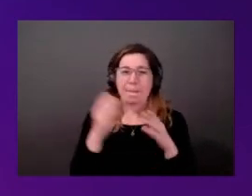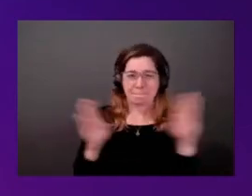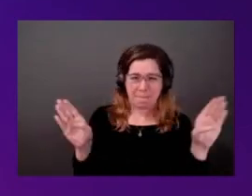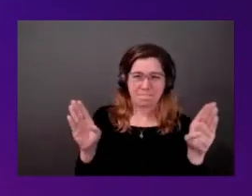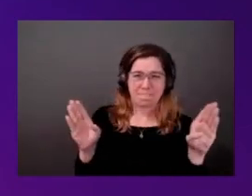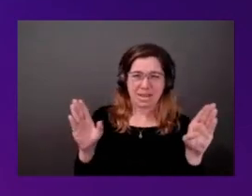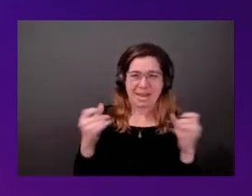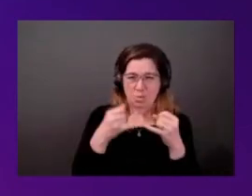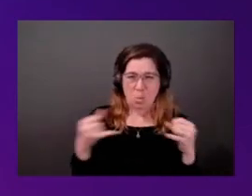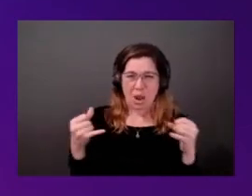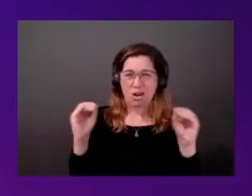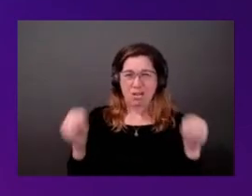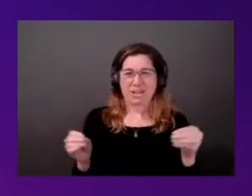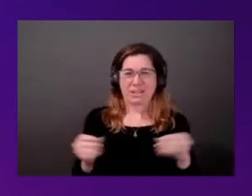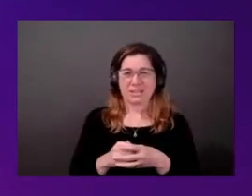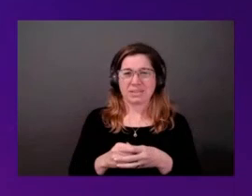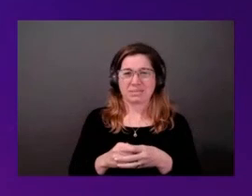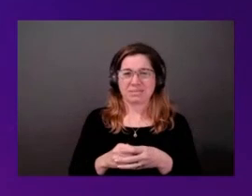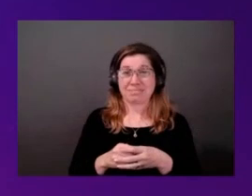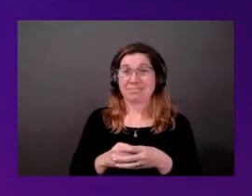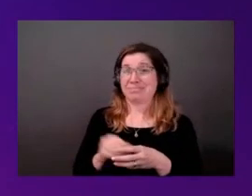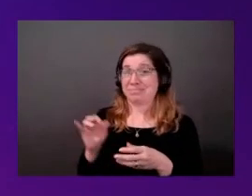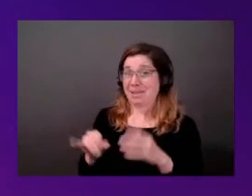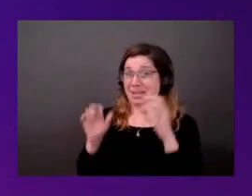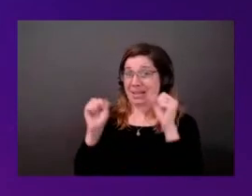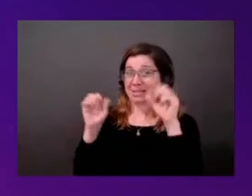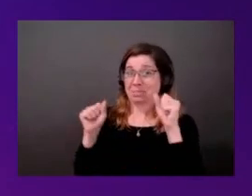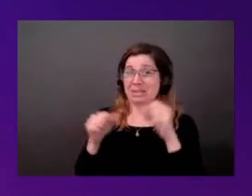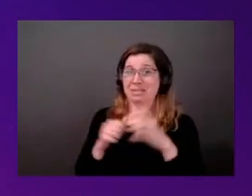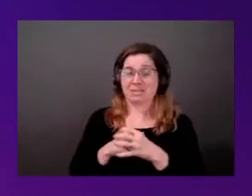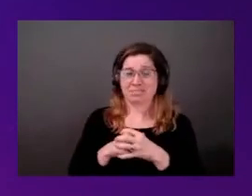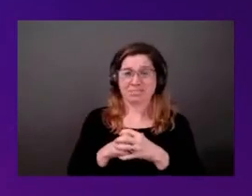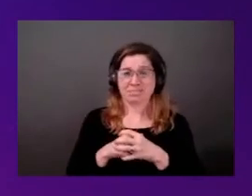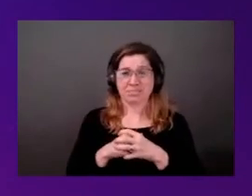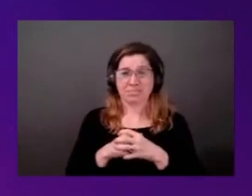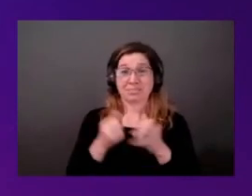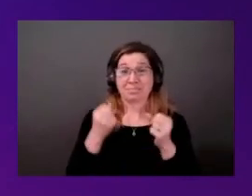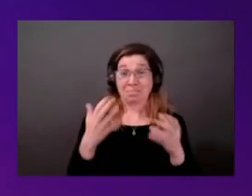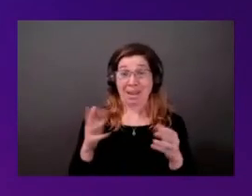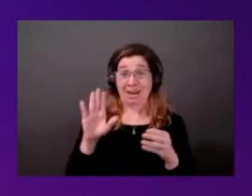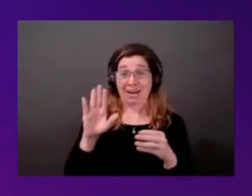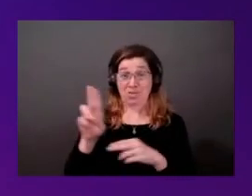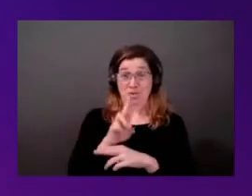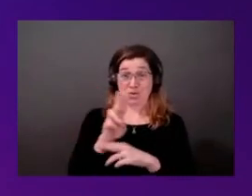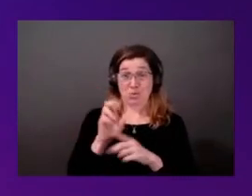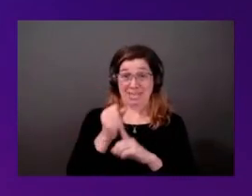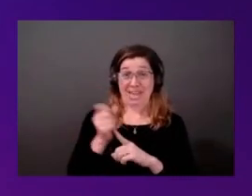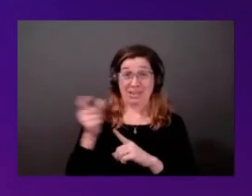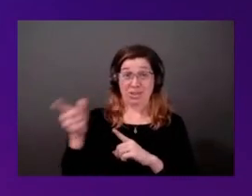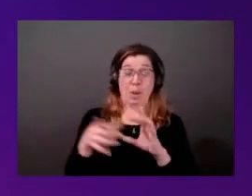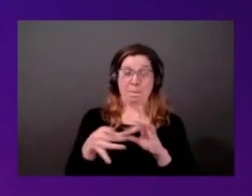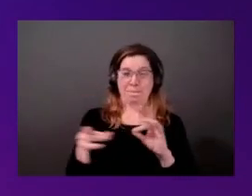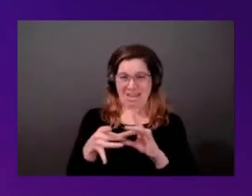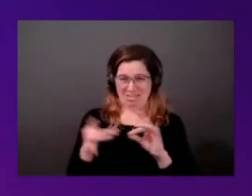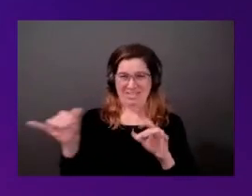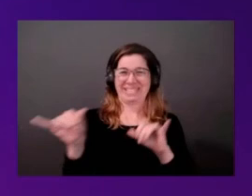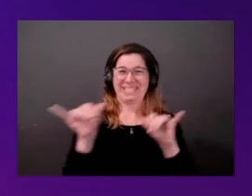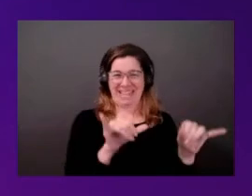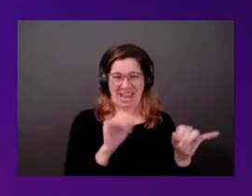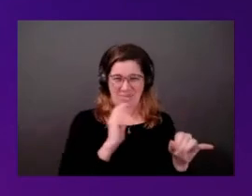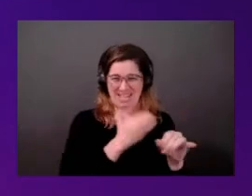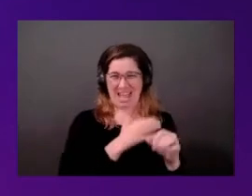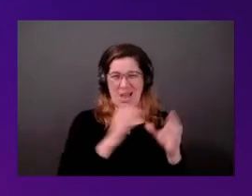amazing. I think a lot of the use cases which you are mentioning is also resonating a lot with our customers and whom we've been talking